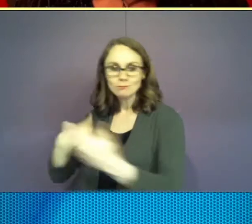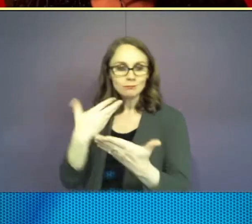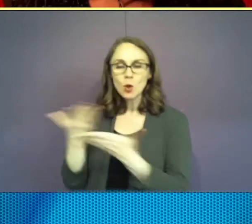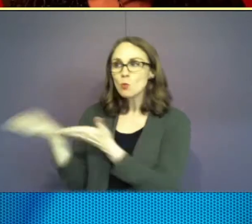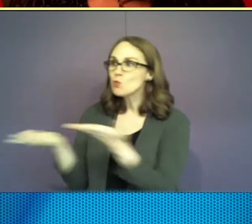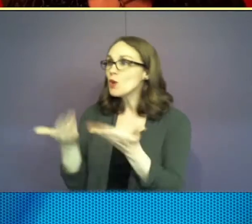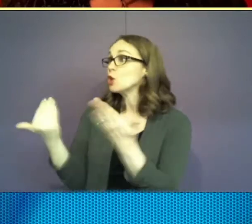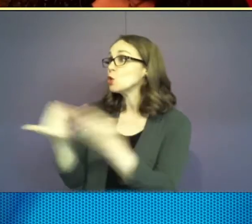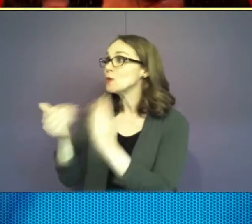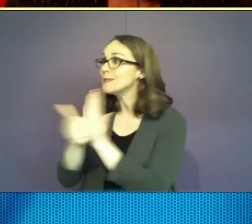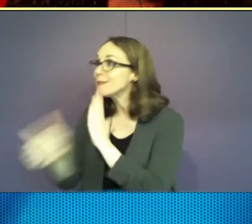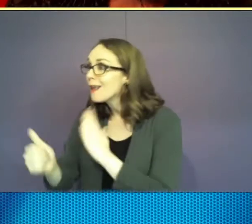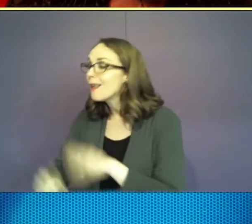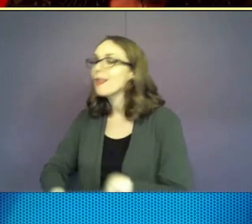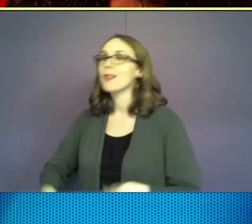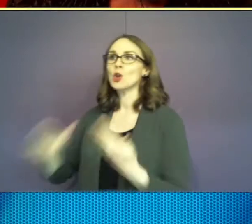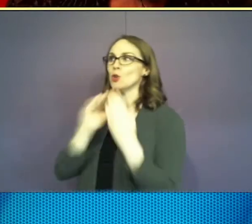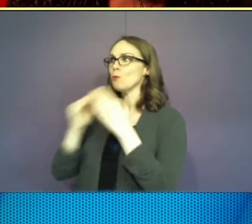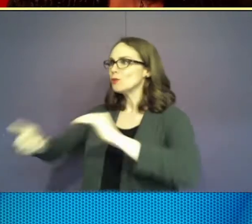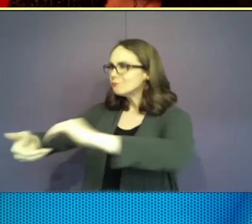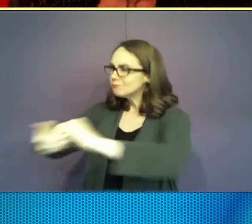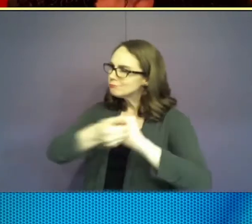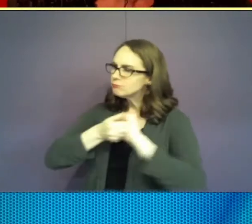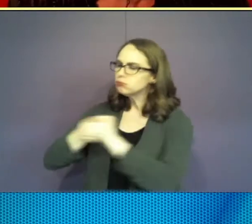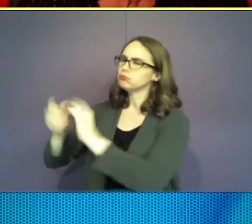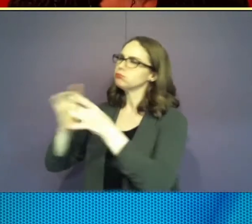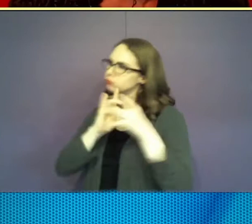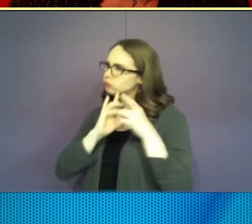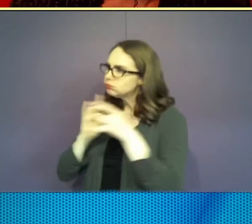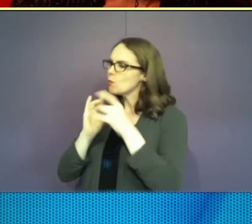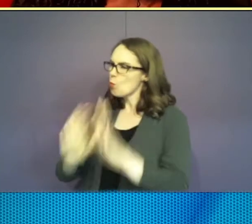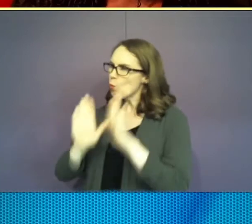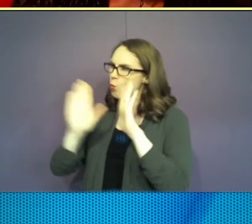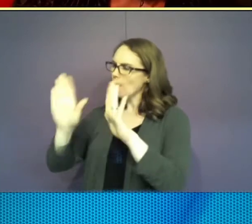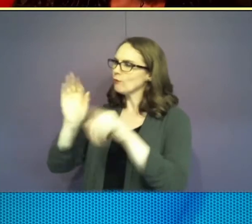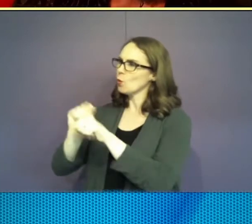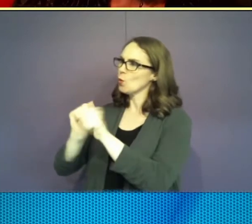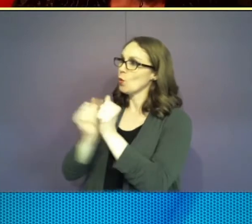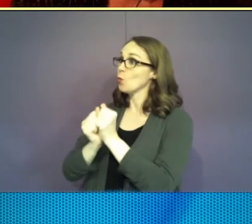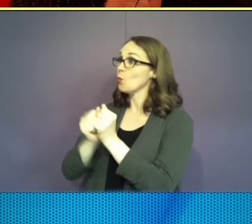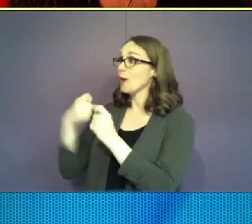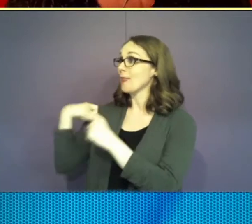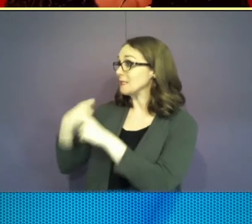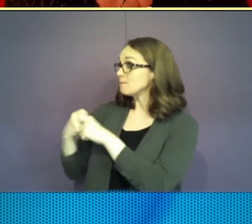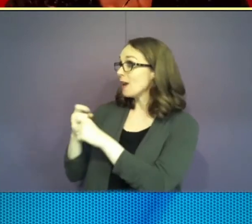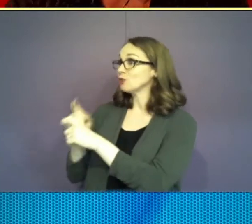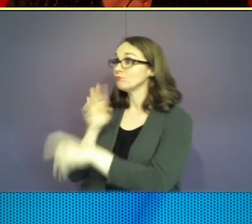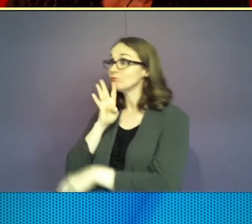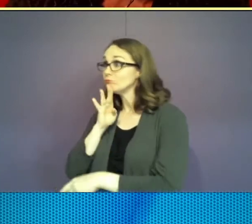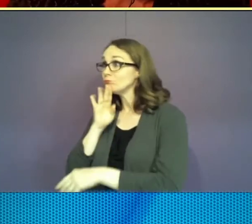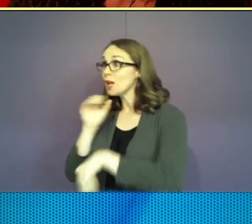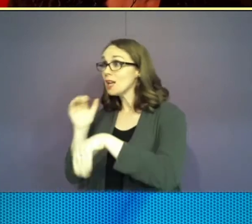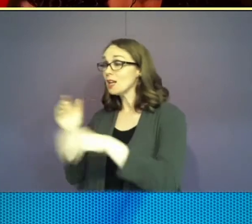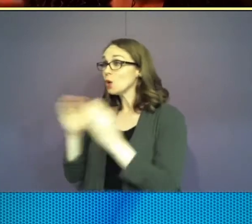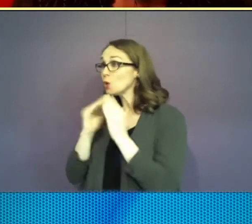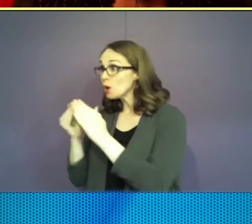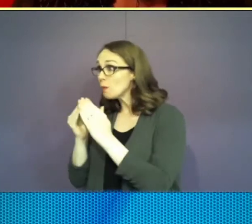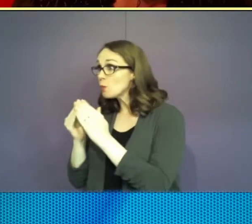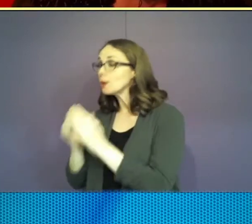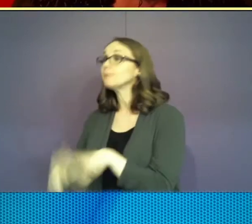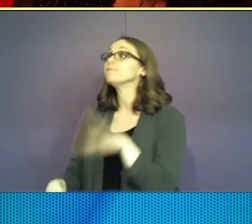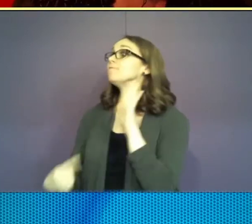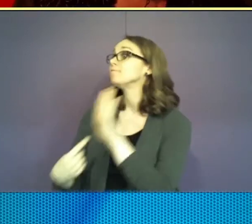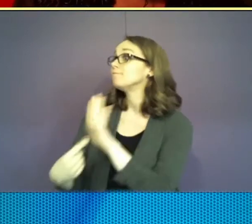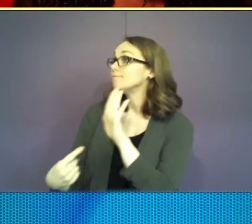you're bringing communities together. It's really wonderful that you're working with a Spanish-speaking community and bringing them together. For